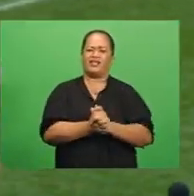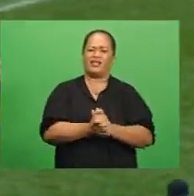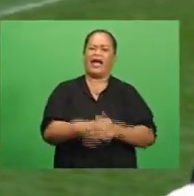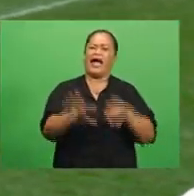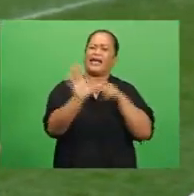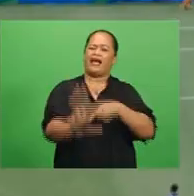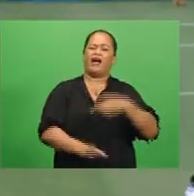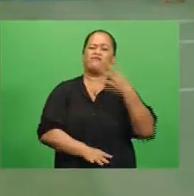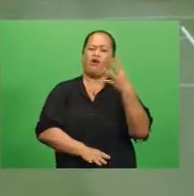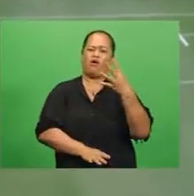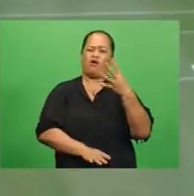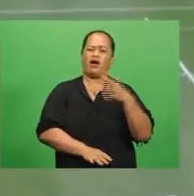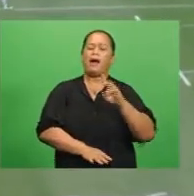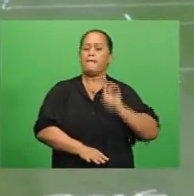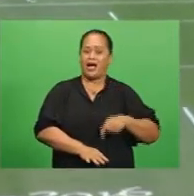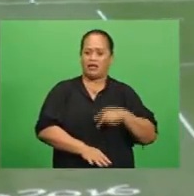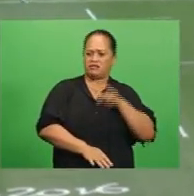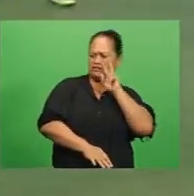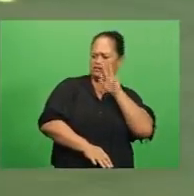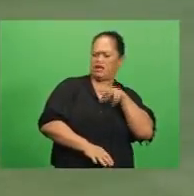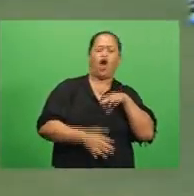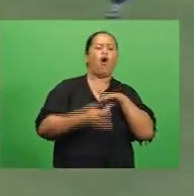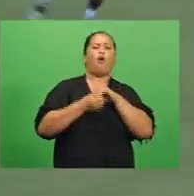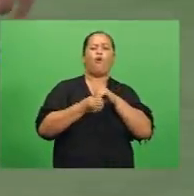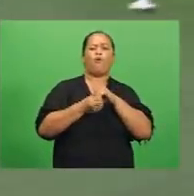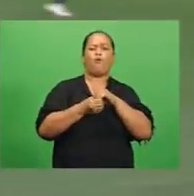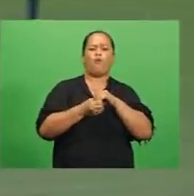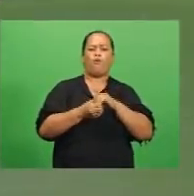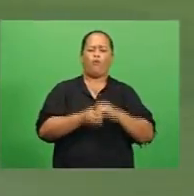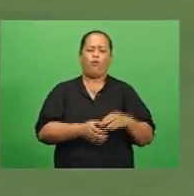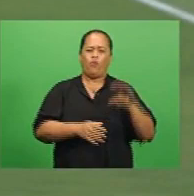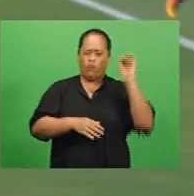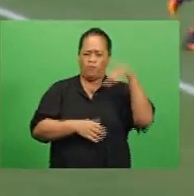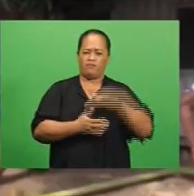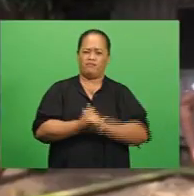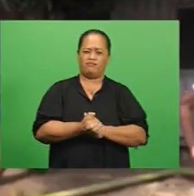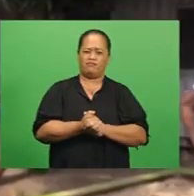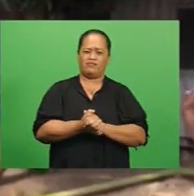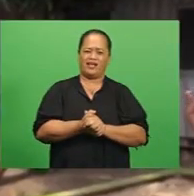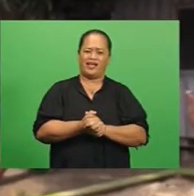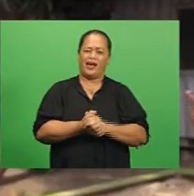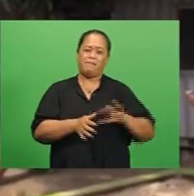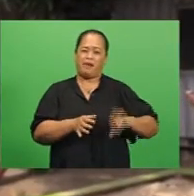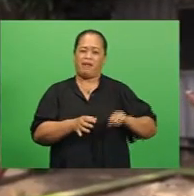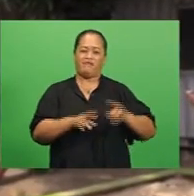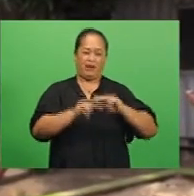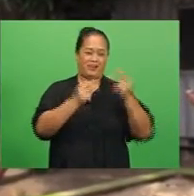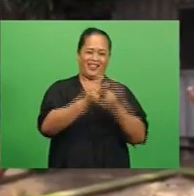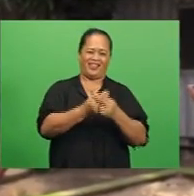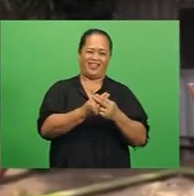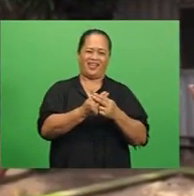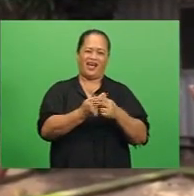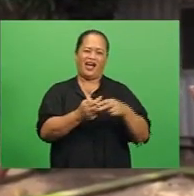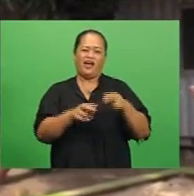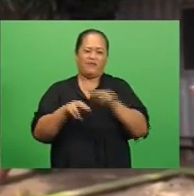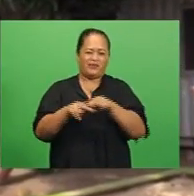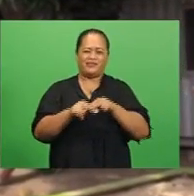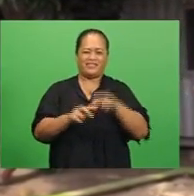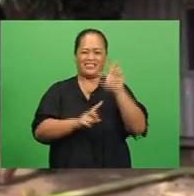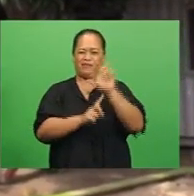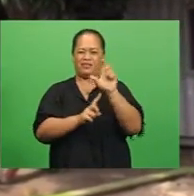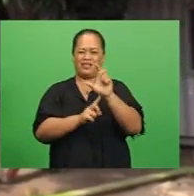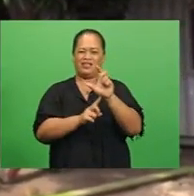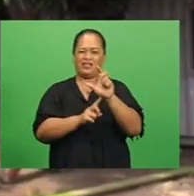someone from his own household made it to the national side gave the former Fiji under-20 captain some hope. One thing good